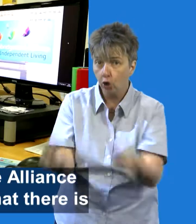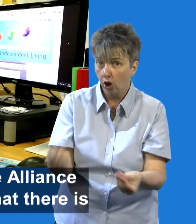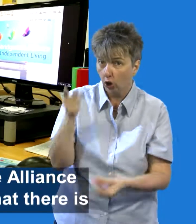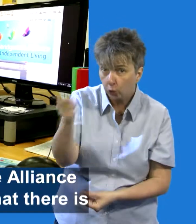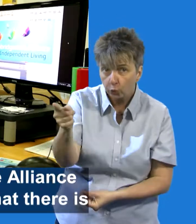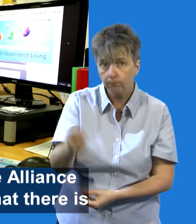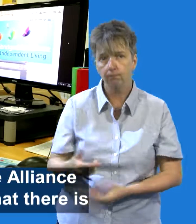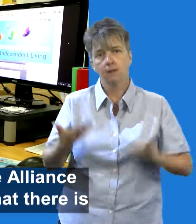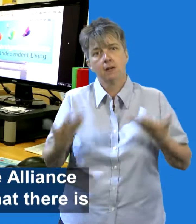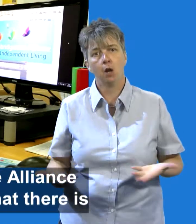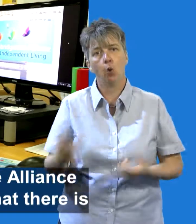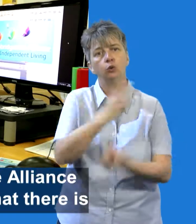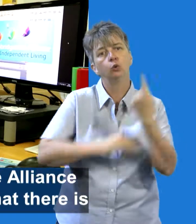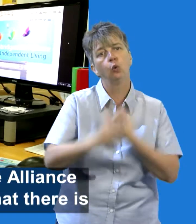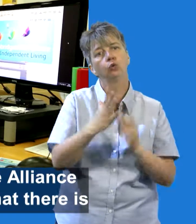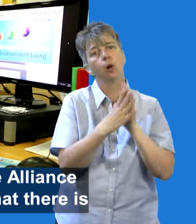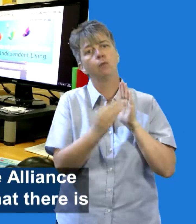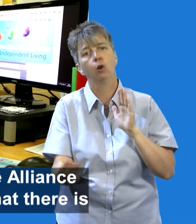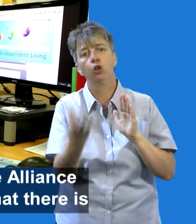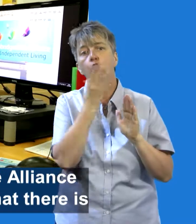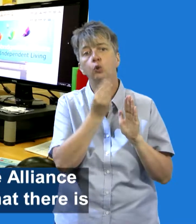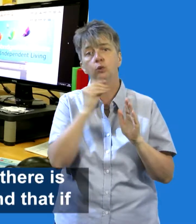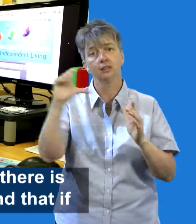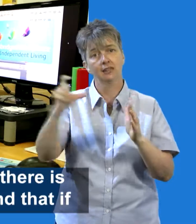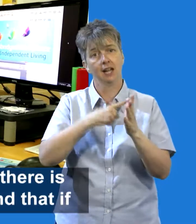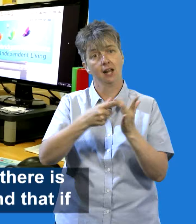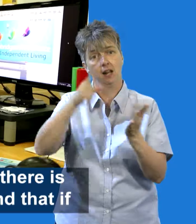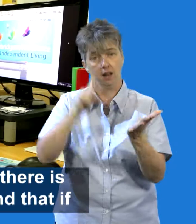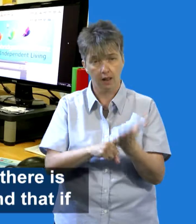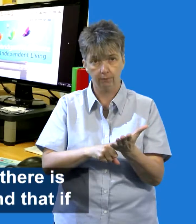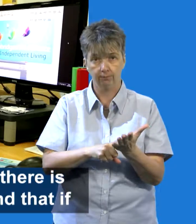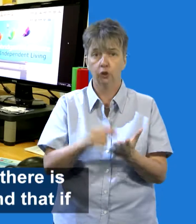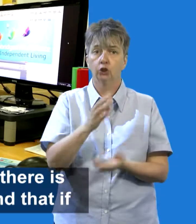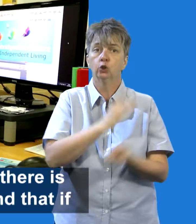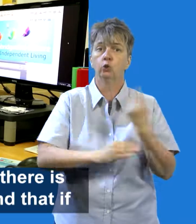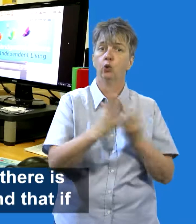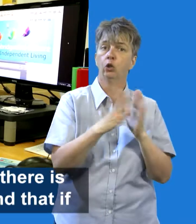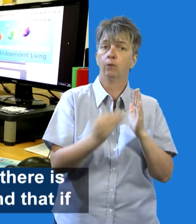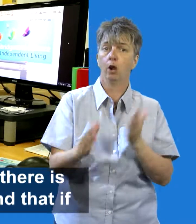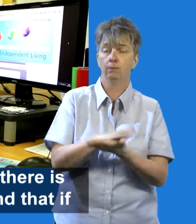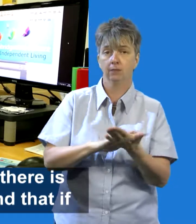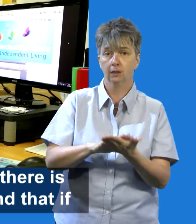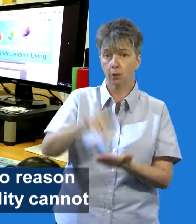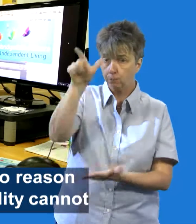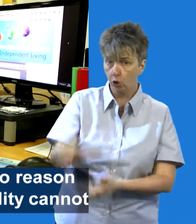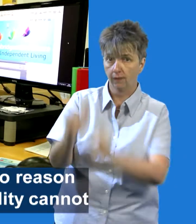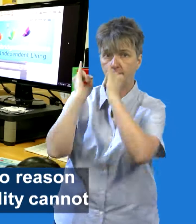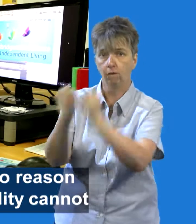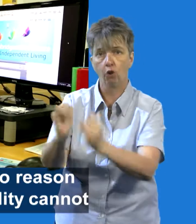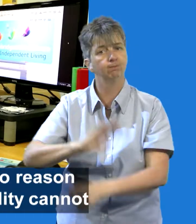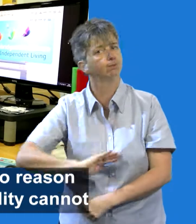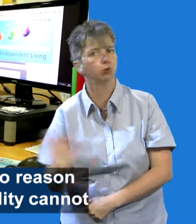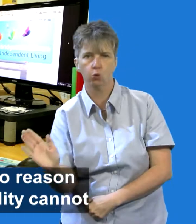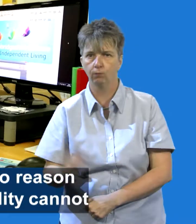here at the Cambridge Alliance for Independent Living, is that there is nothing wrong with the person, there is something wrong with society, and that if society can